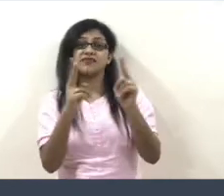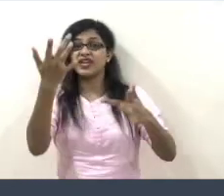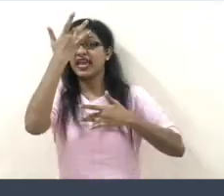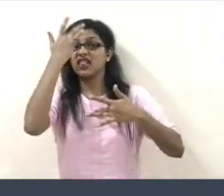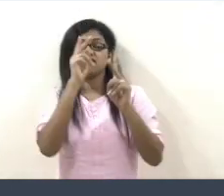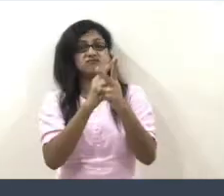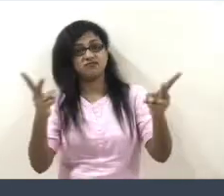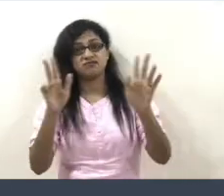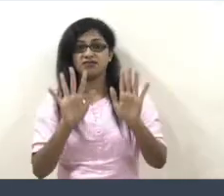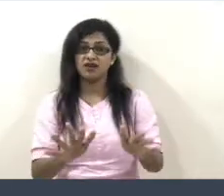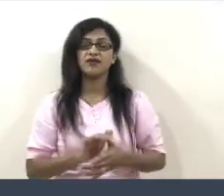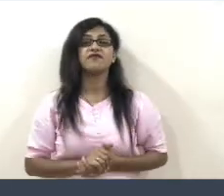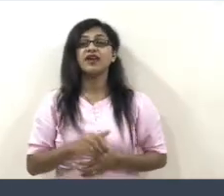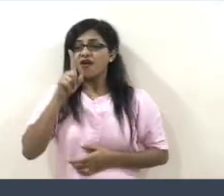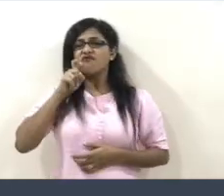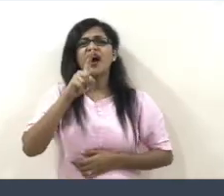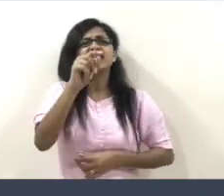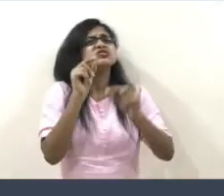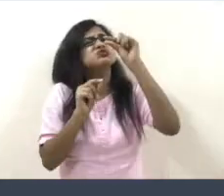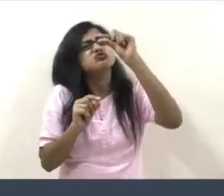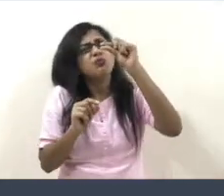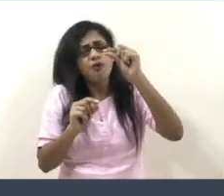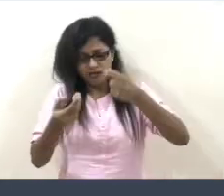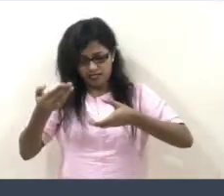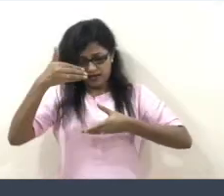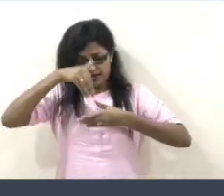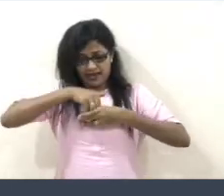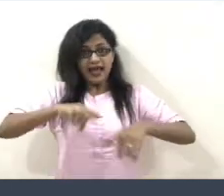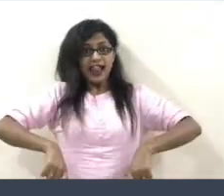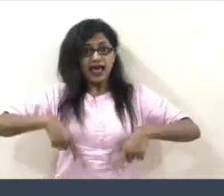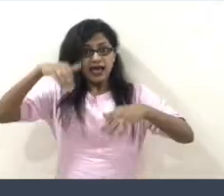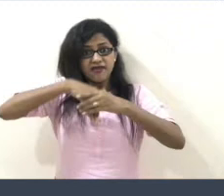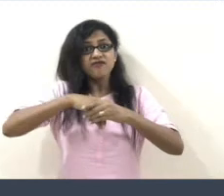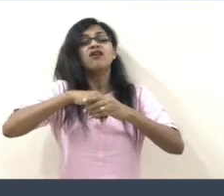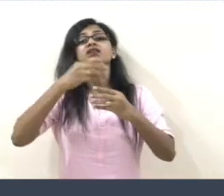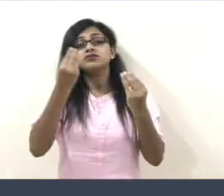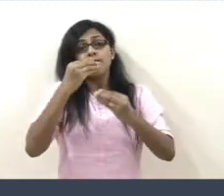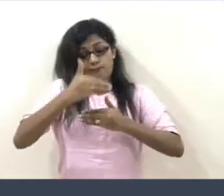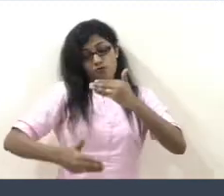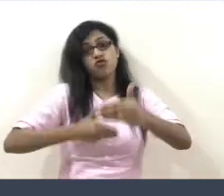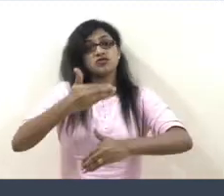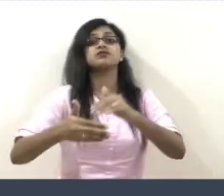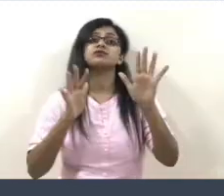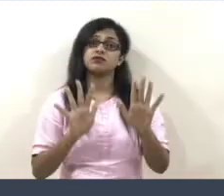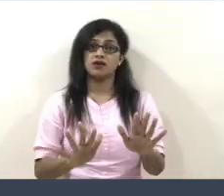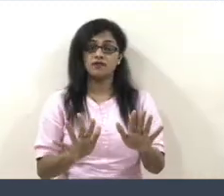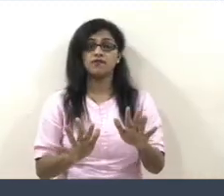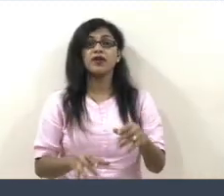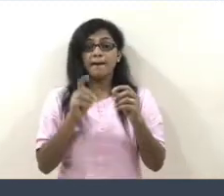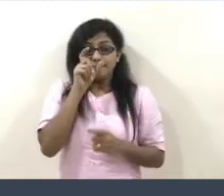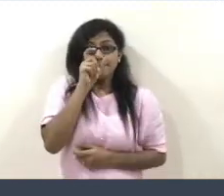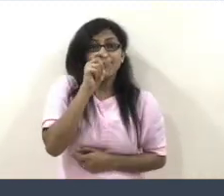when inside a host. We'll be talking in depth about bacteria and viruses in the upcoming slides.